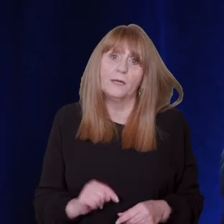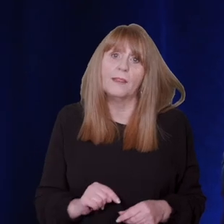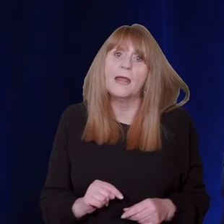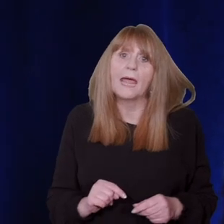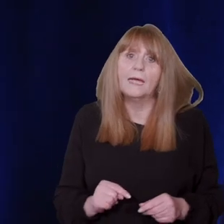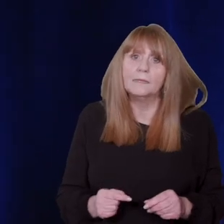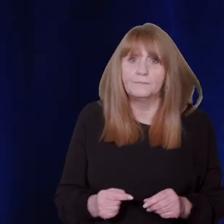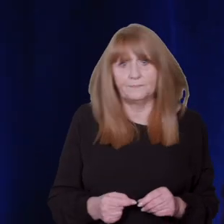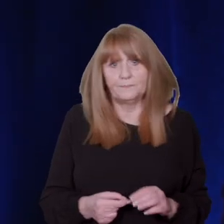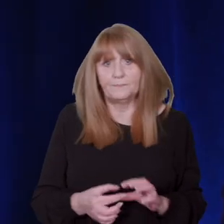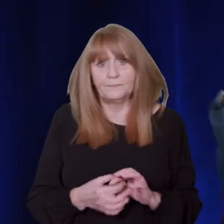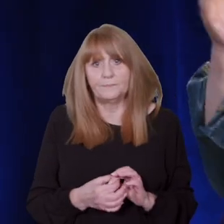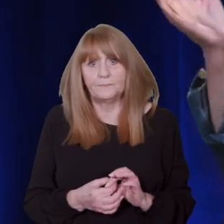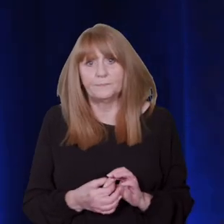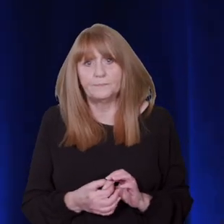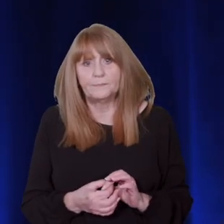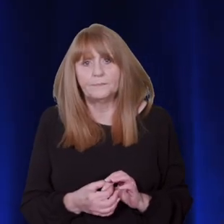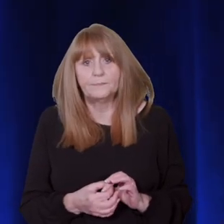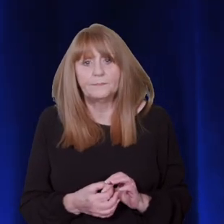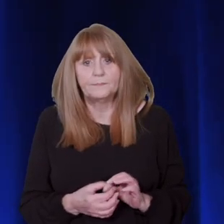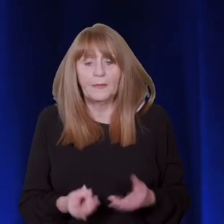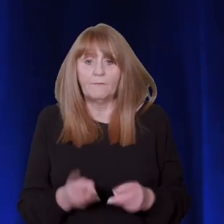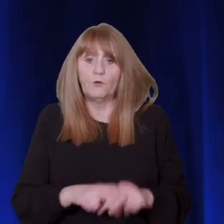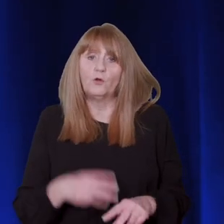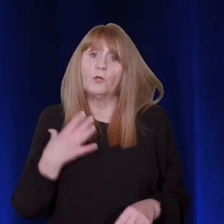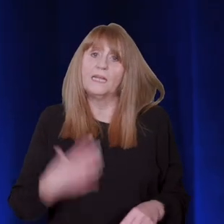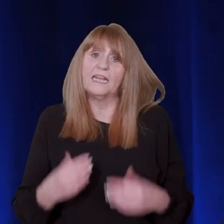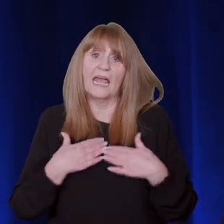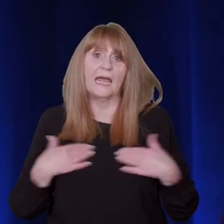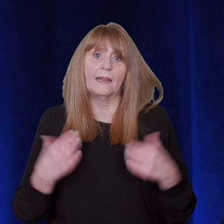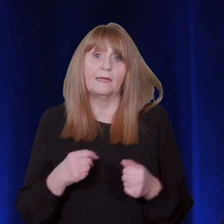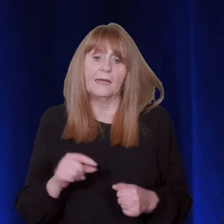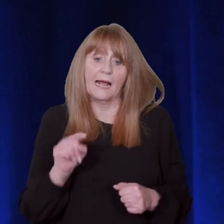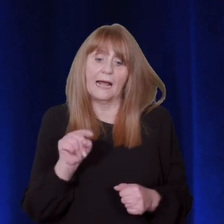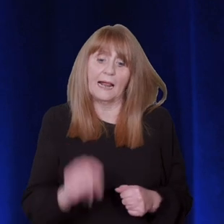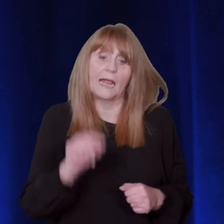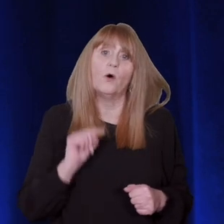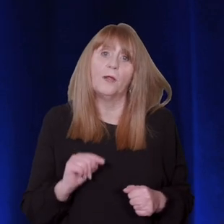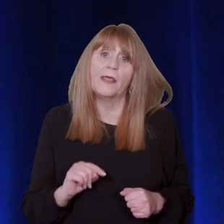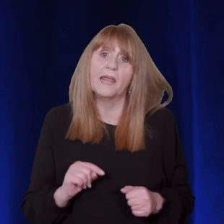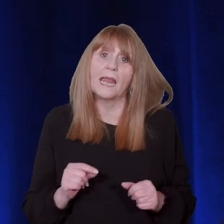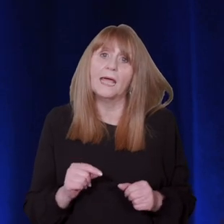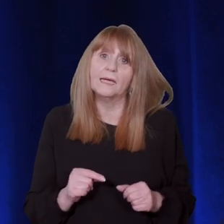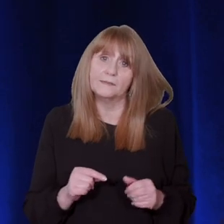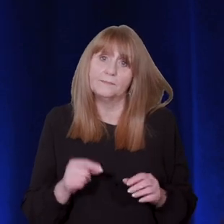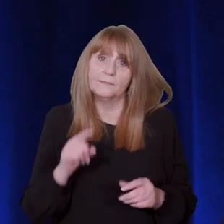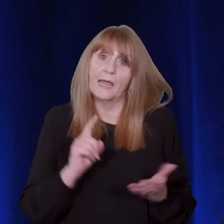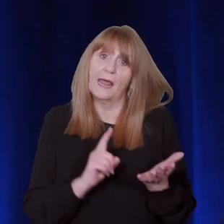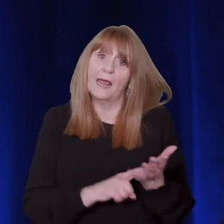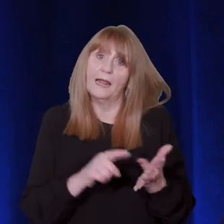personally for you. If you need healing, click on the links, connect. Don't walk away having not had your needs